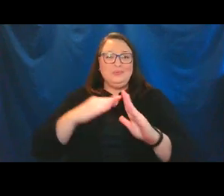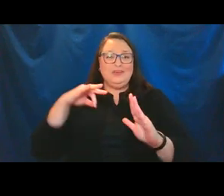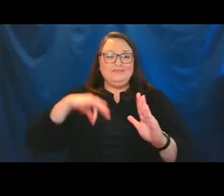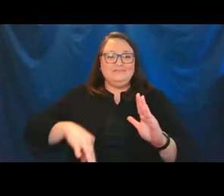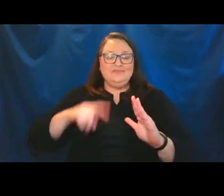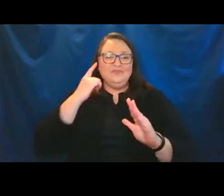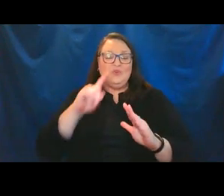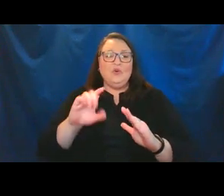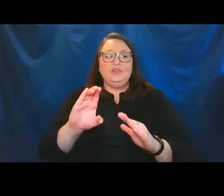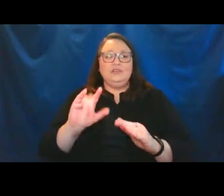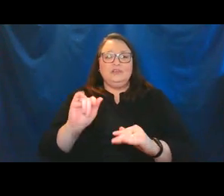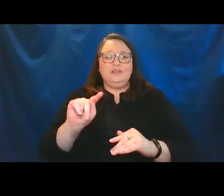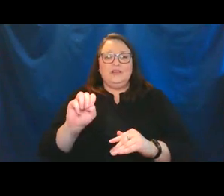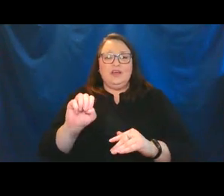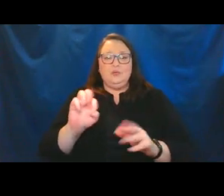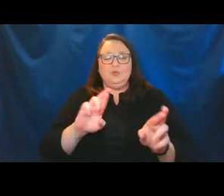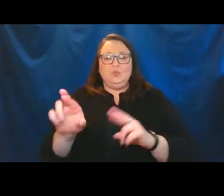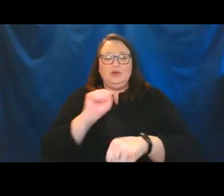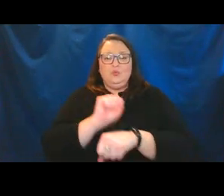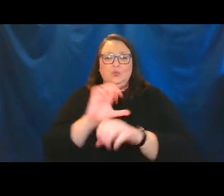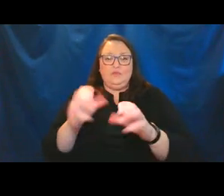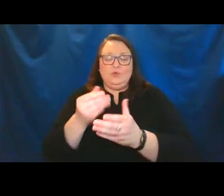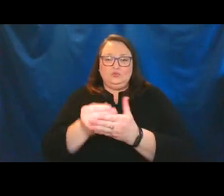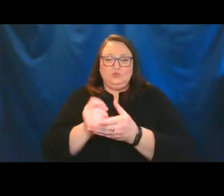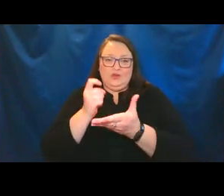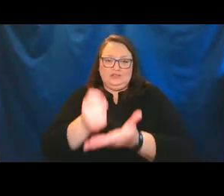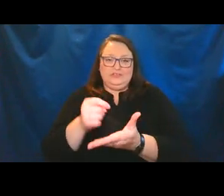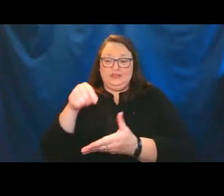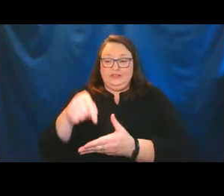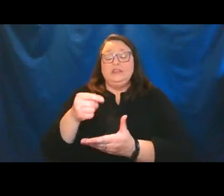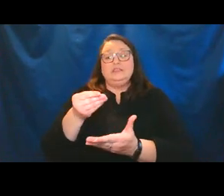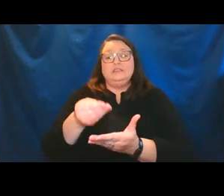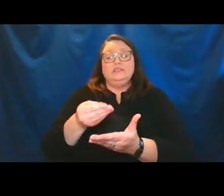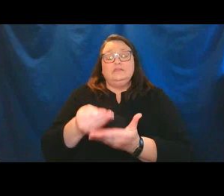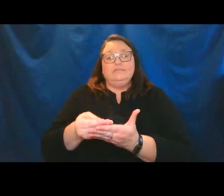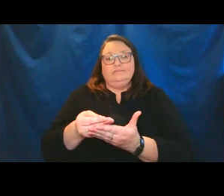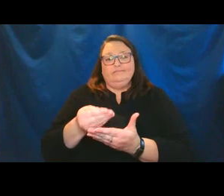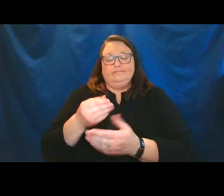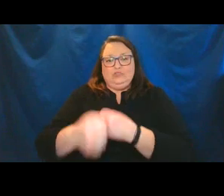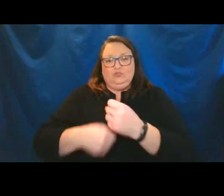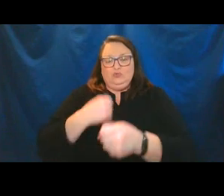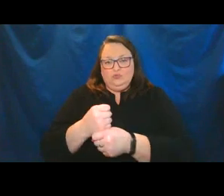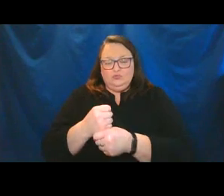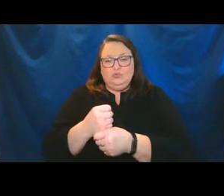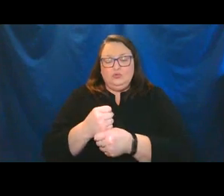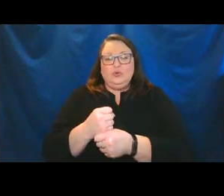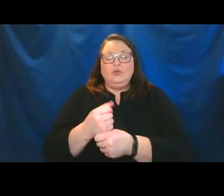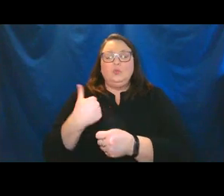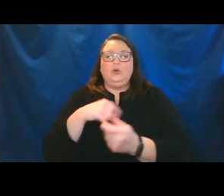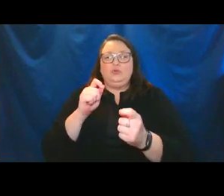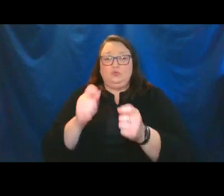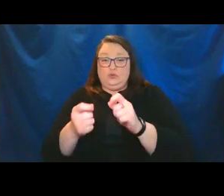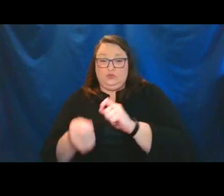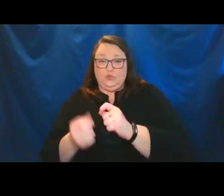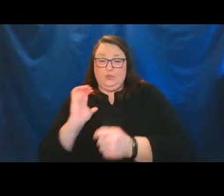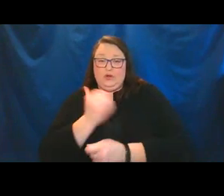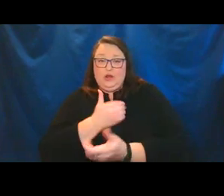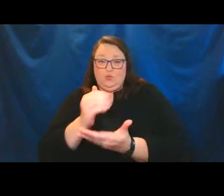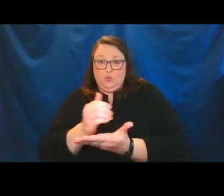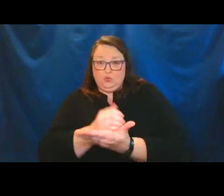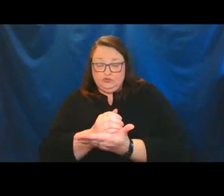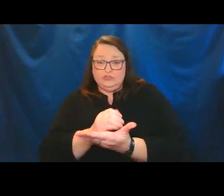Workforce grantees is this fiscal year, we're actually, based on feedback, transforming those steps to resilience courses